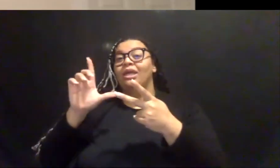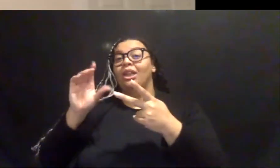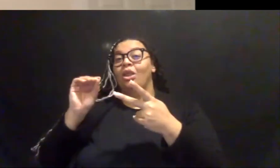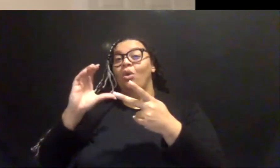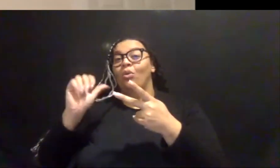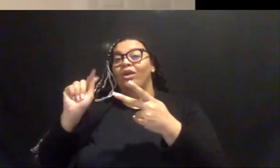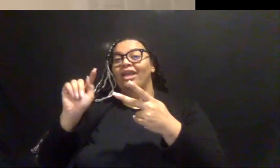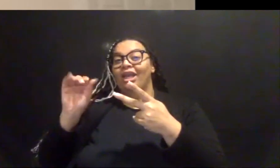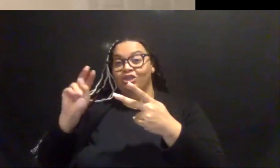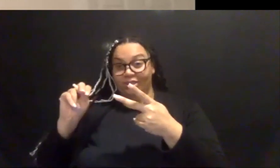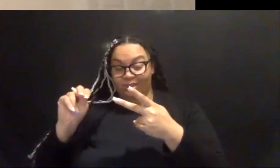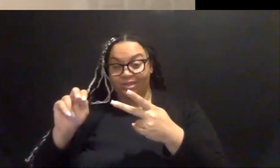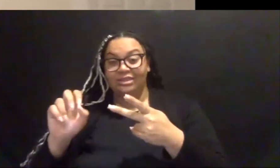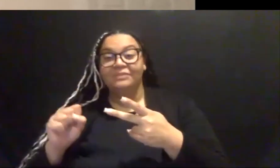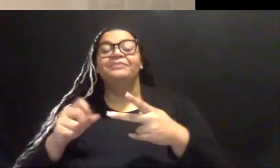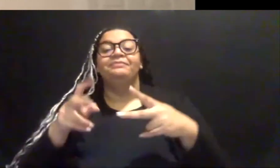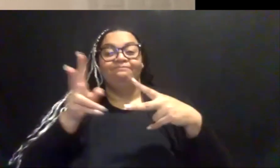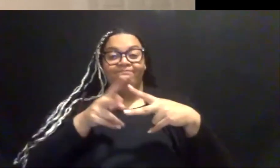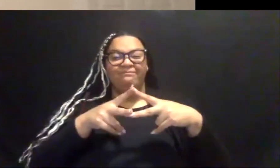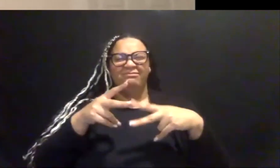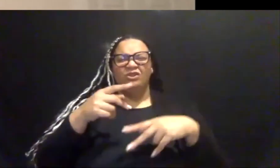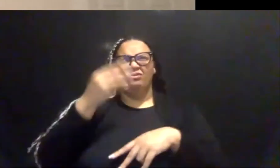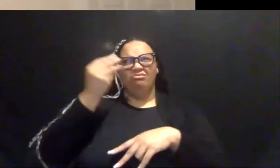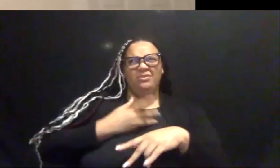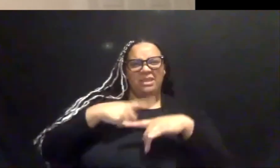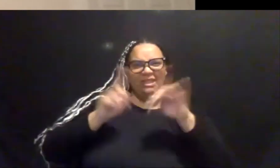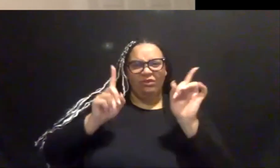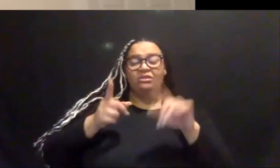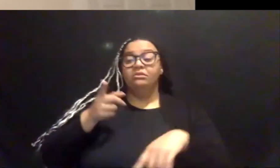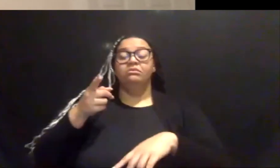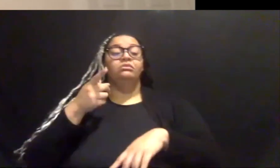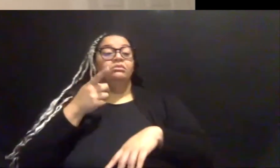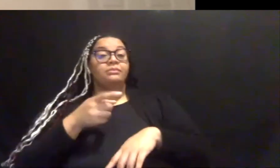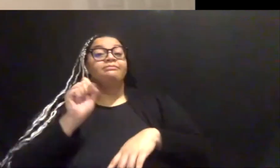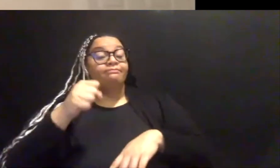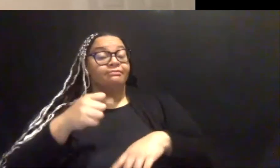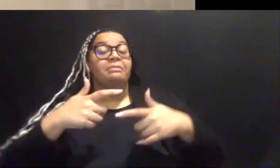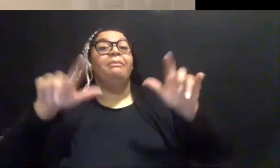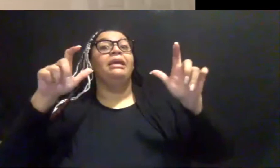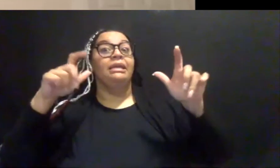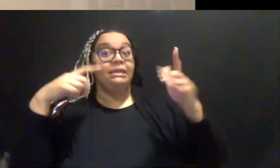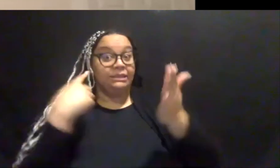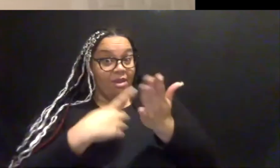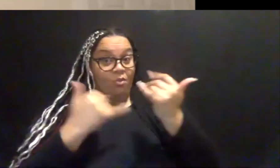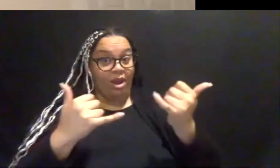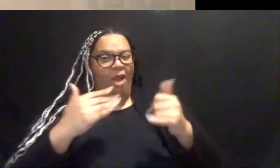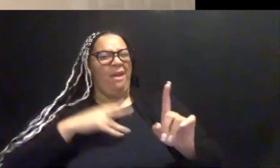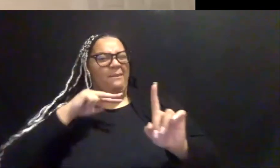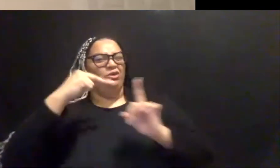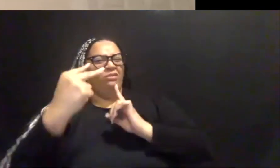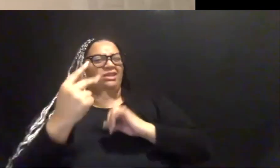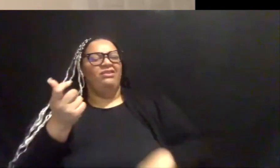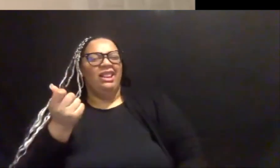Yeah, it's widely debated. And I feel like from my point of view, at least, it's kind of a